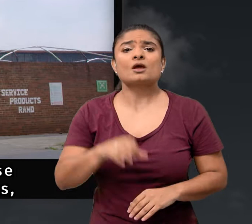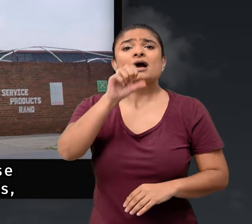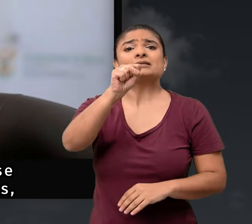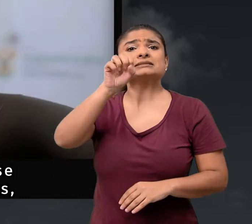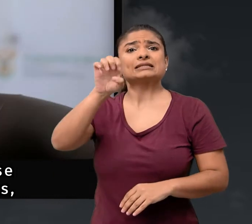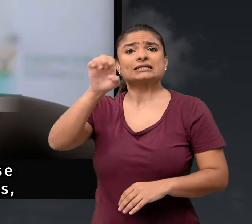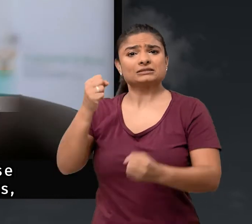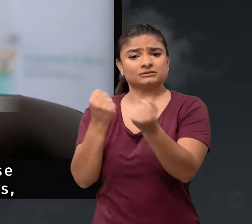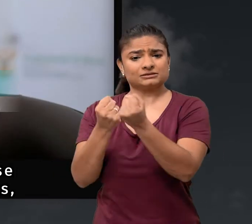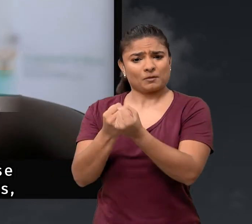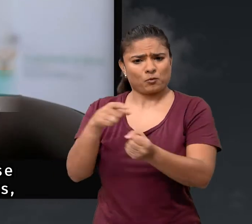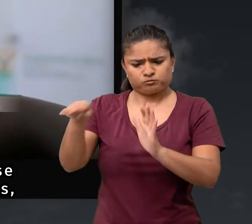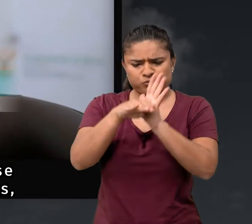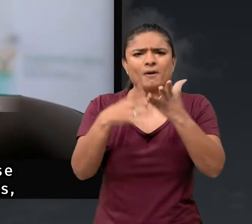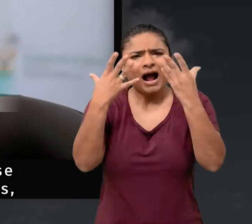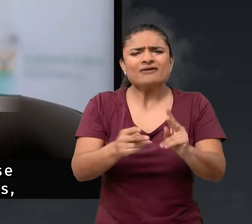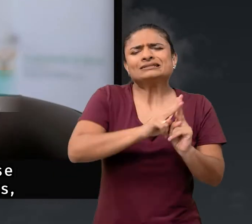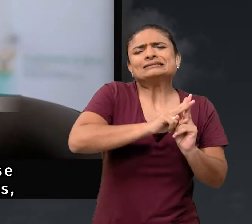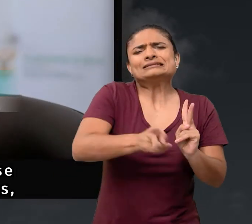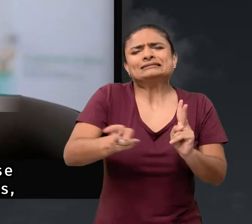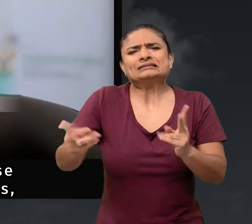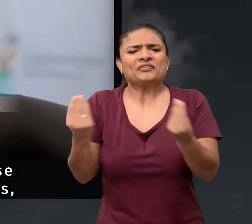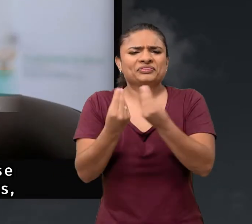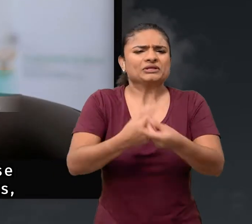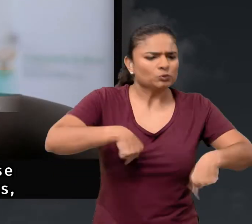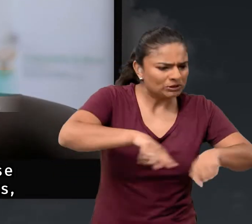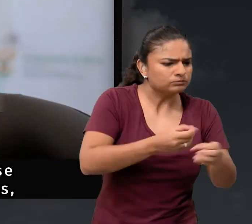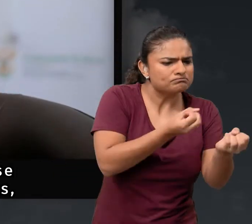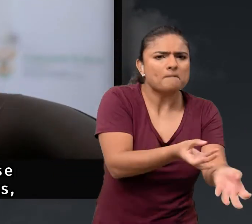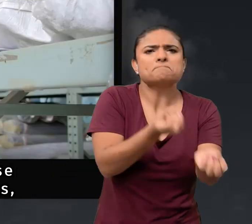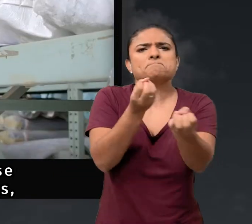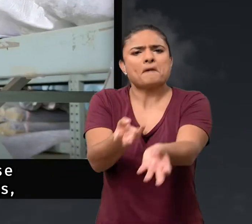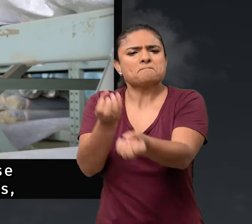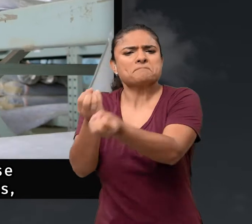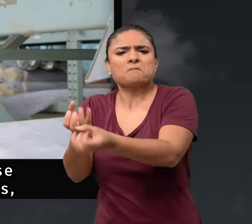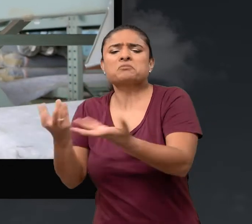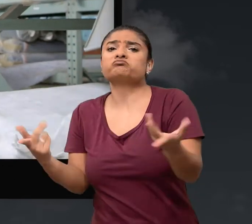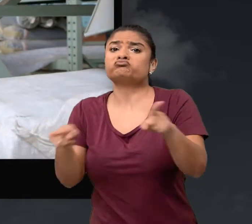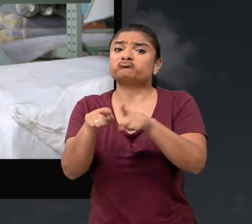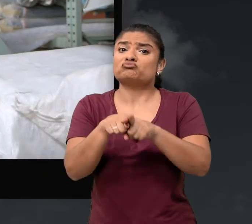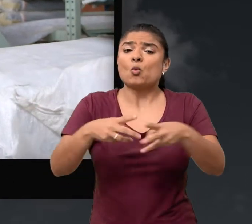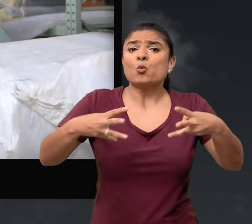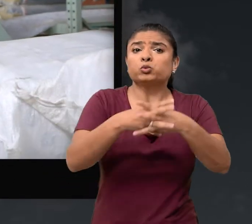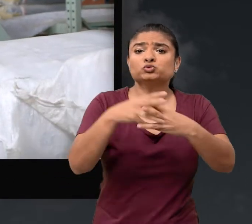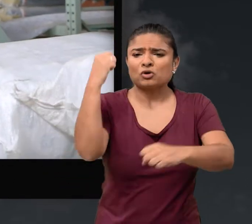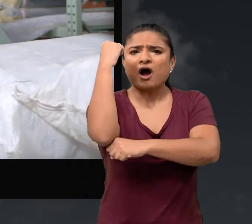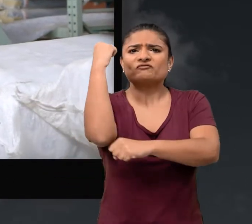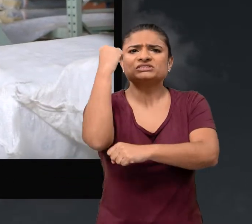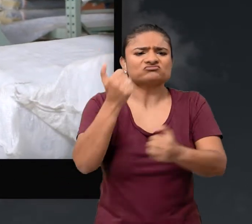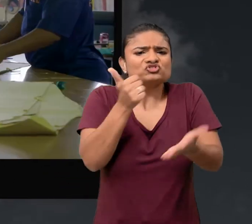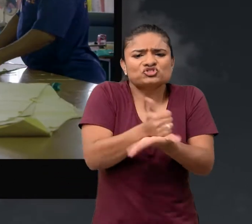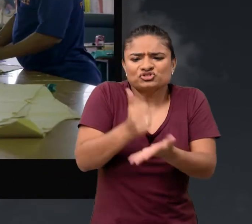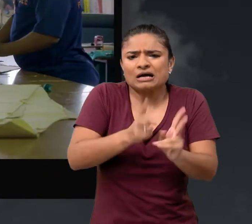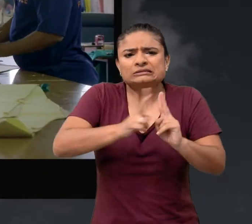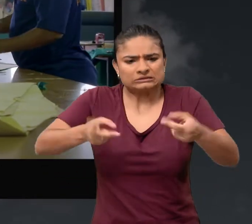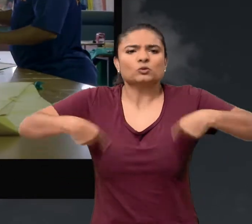The supported employment enterprise factories produce a range of products from wood,